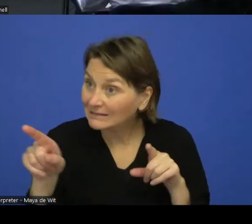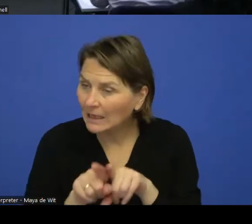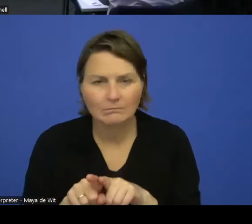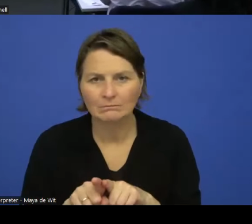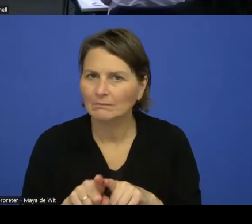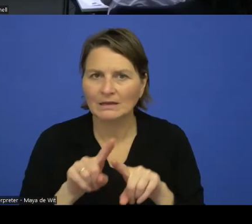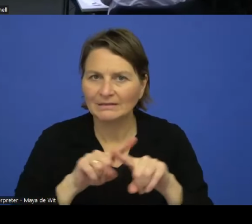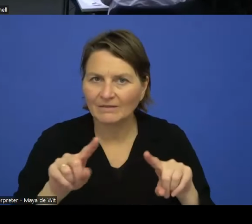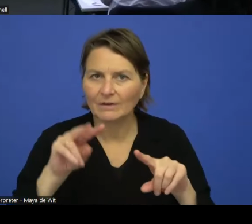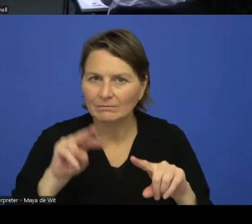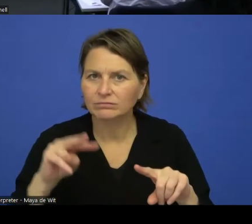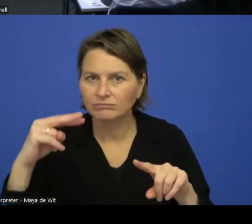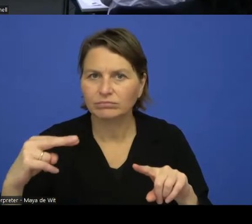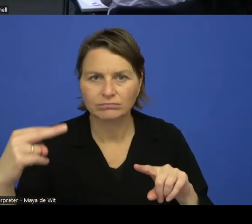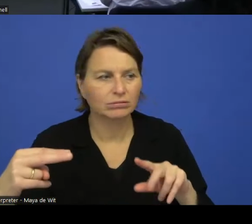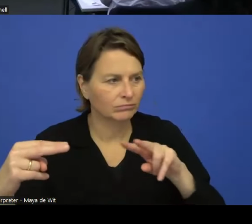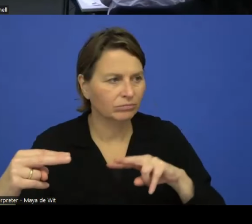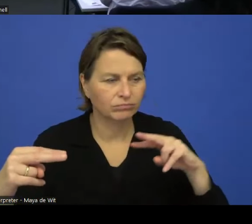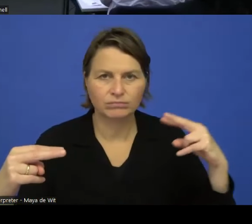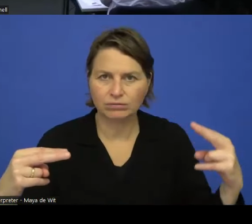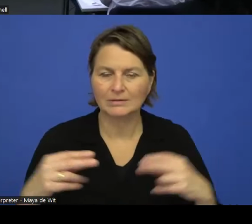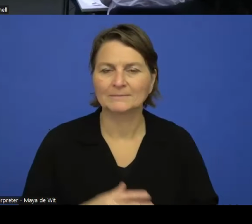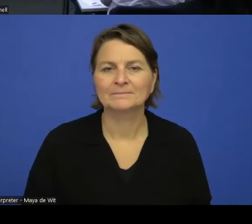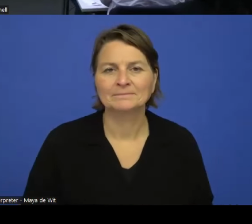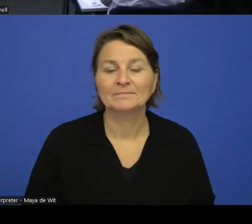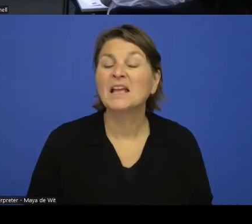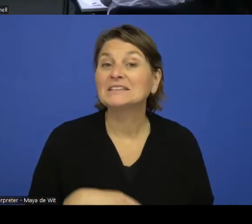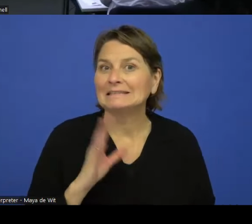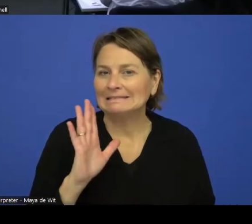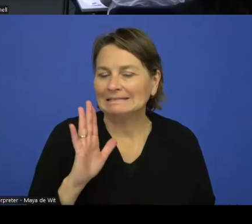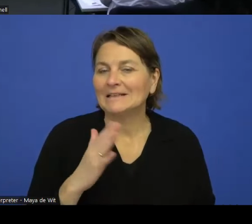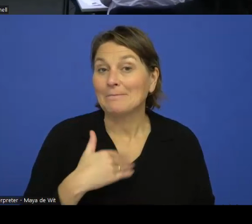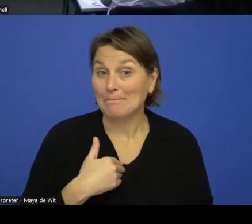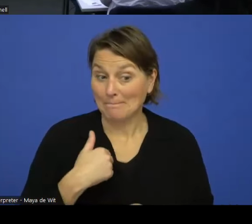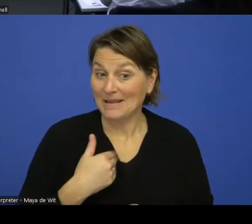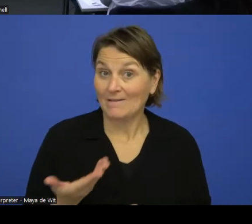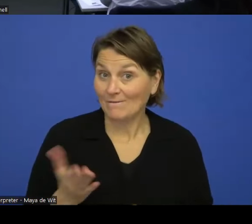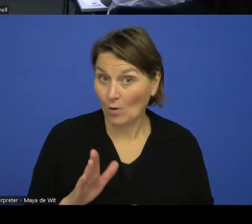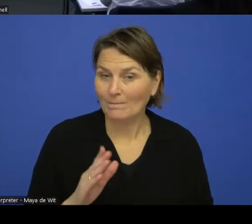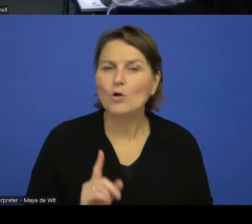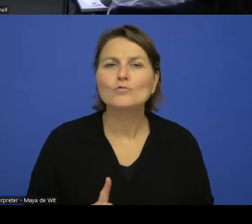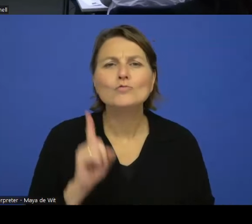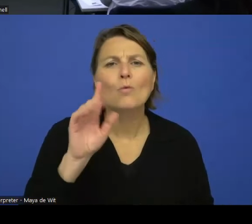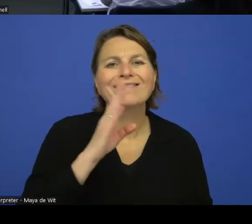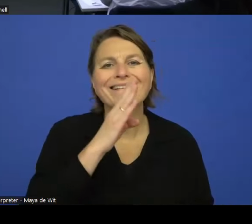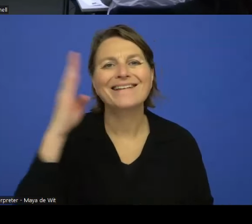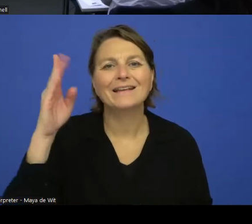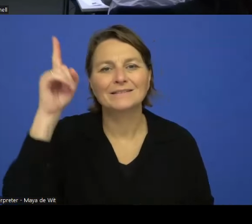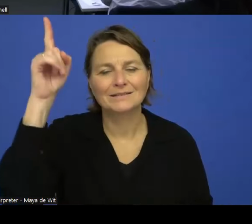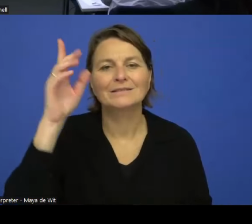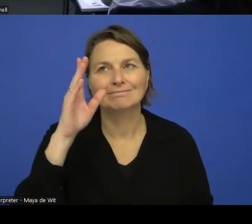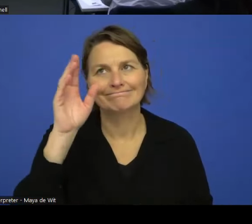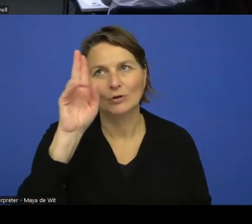is a danger. I come from the northeast of England, and there was a shop, or used to be a shop in a town there, which said specialists in